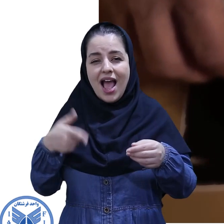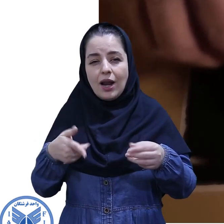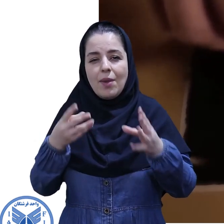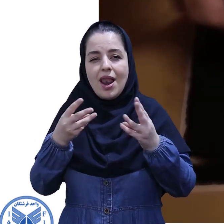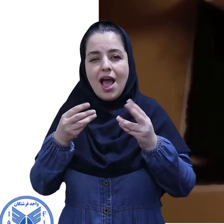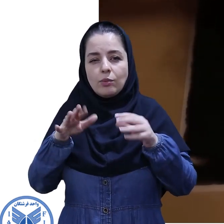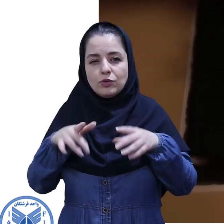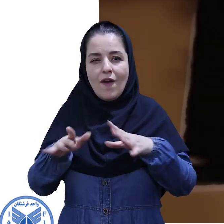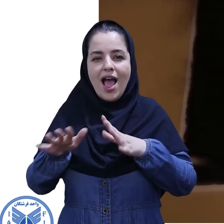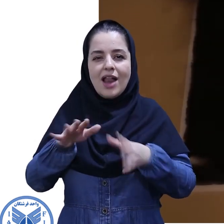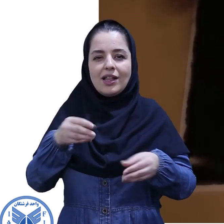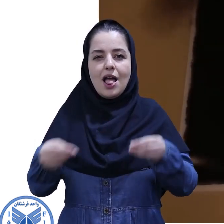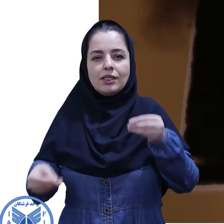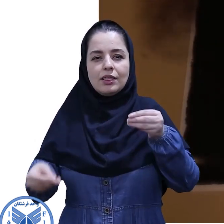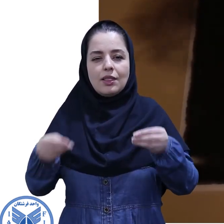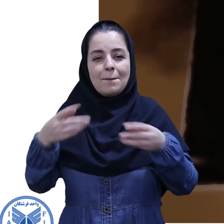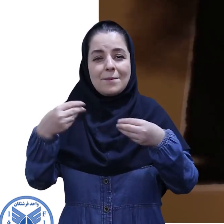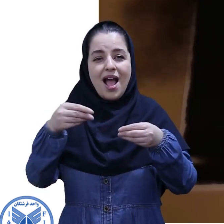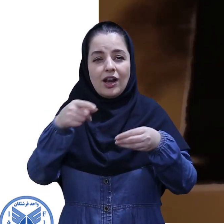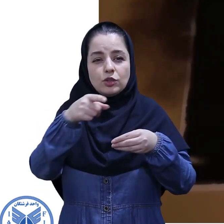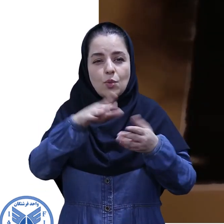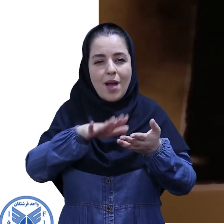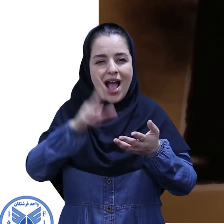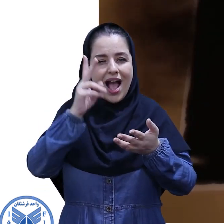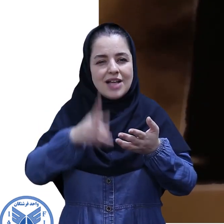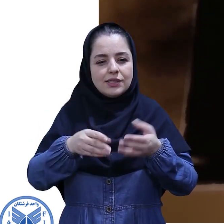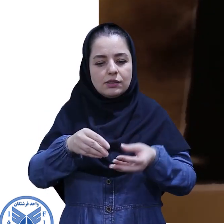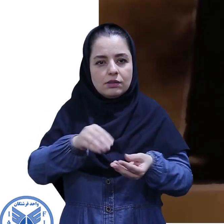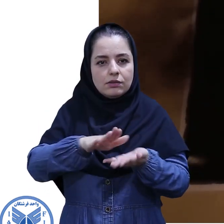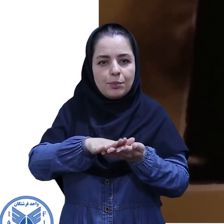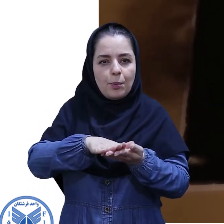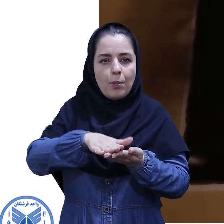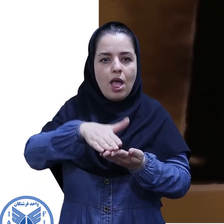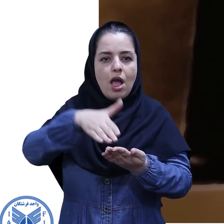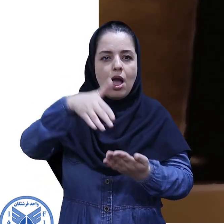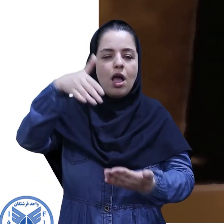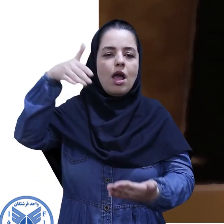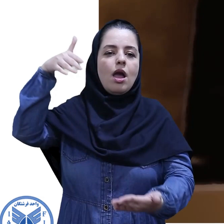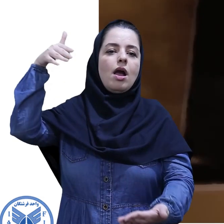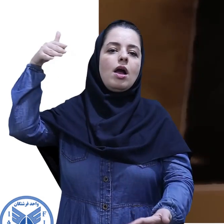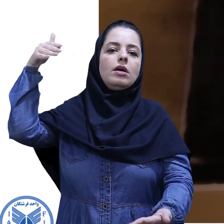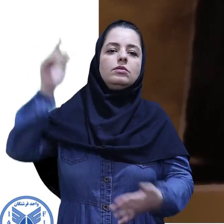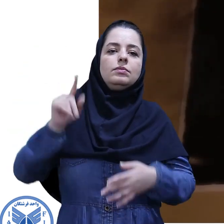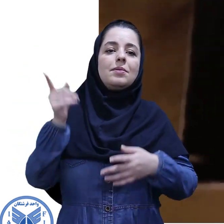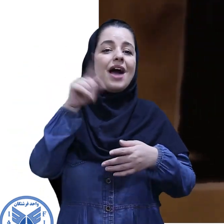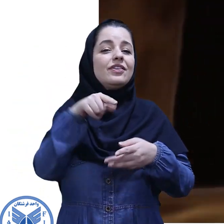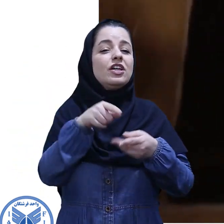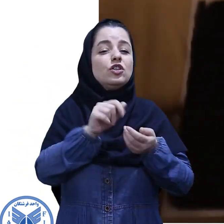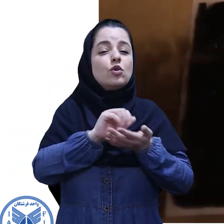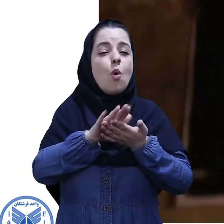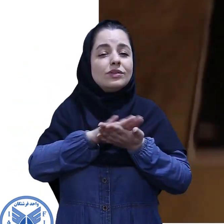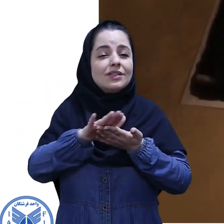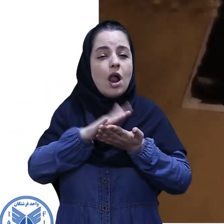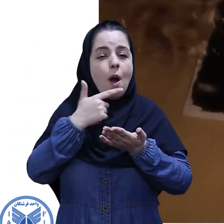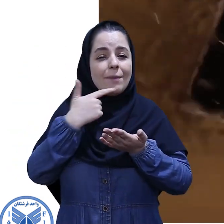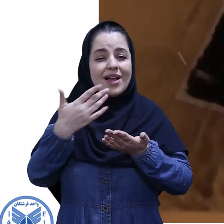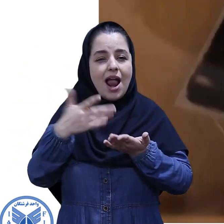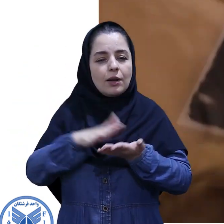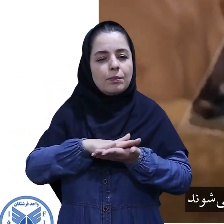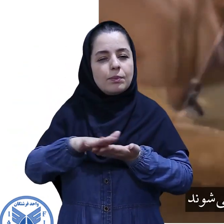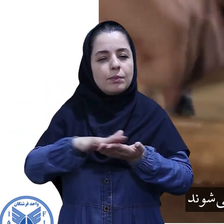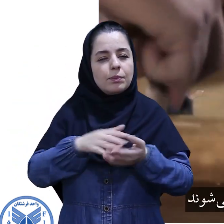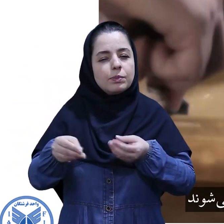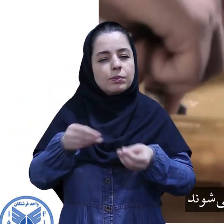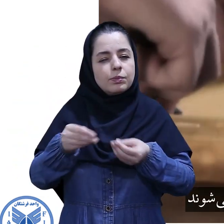of the hot water. You peel off the original tissue, and by washing it in